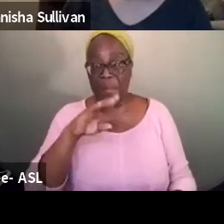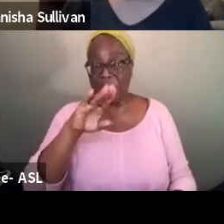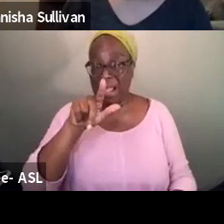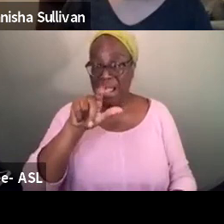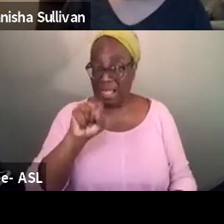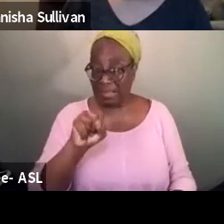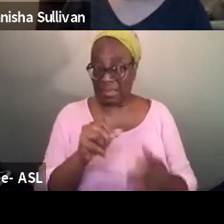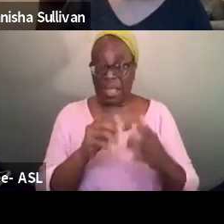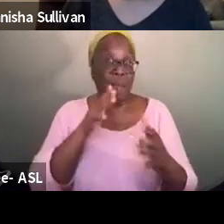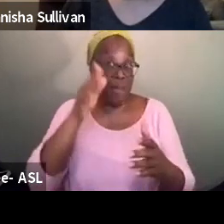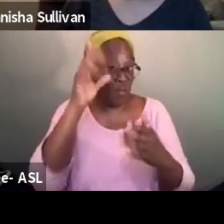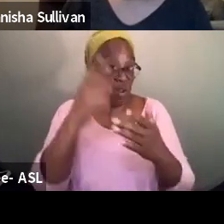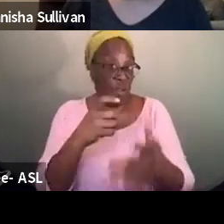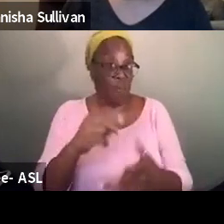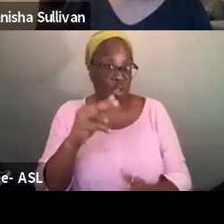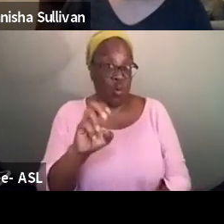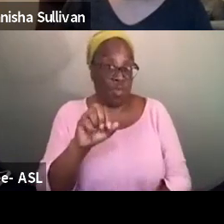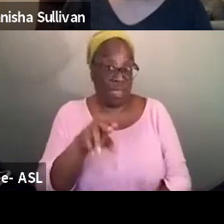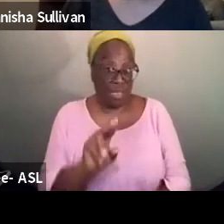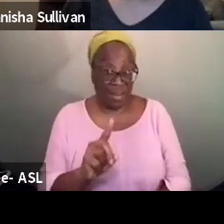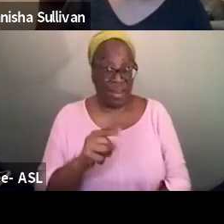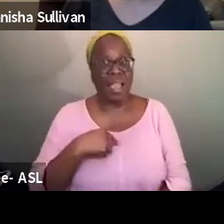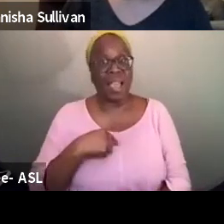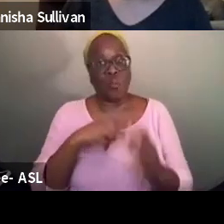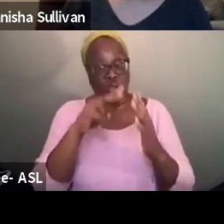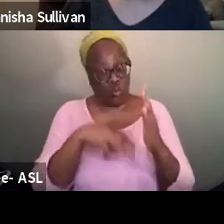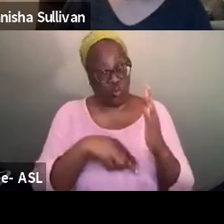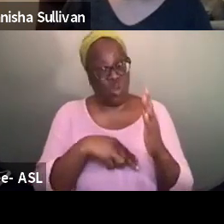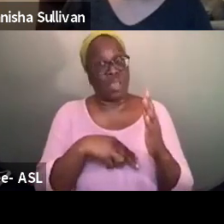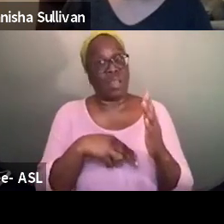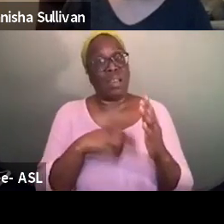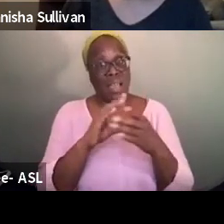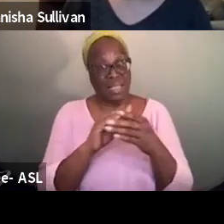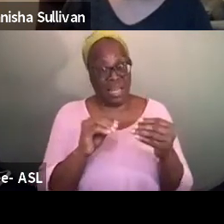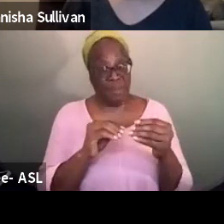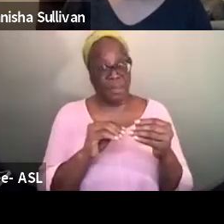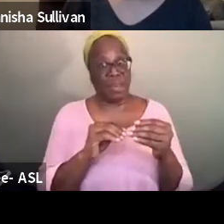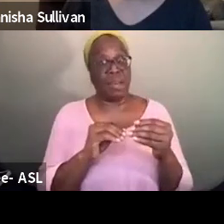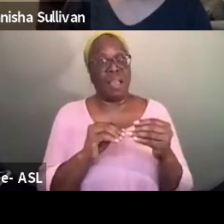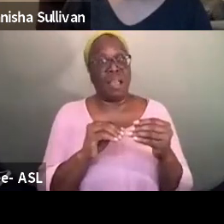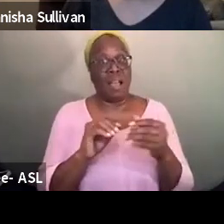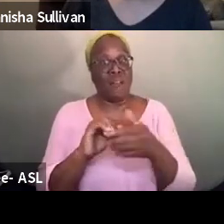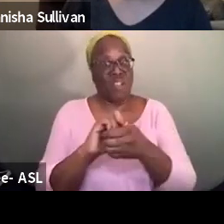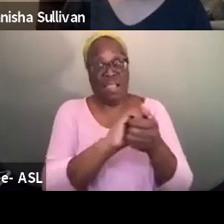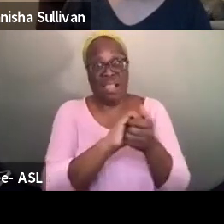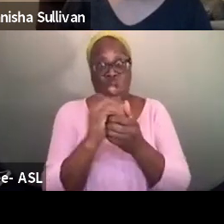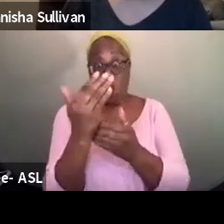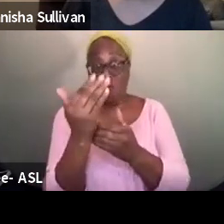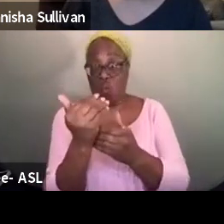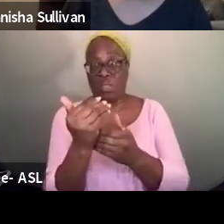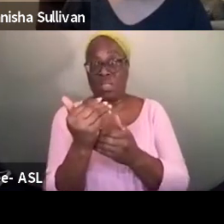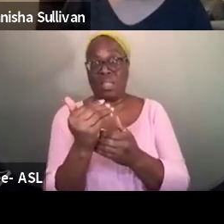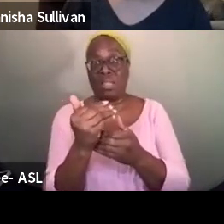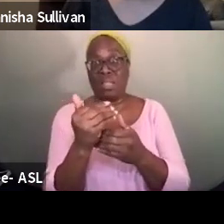End. I'm here to read a statement on behalf of the Boston Coalition for Education Equity, an alliance of 14 civil rights, education, and